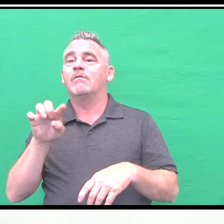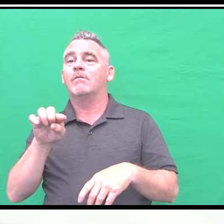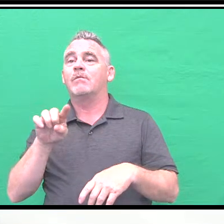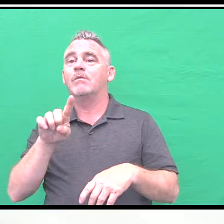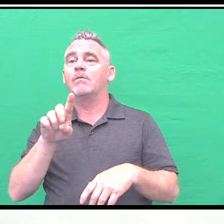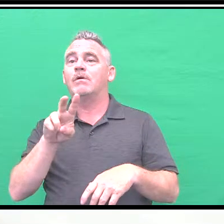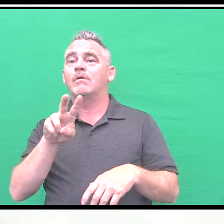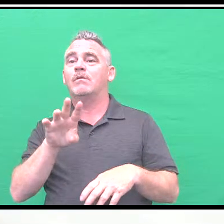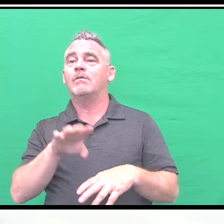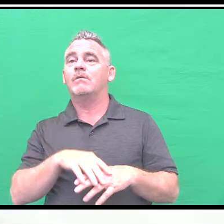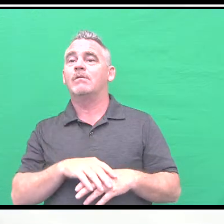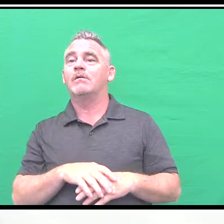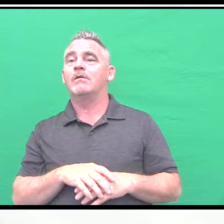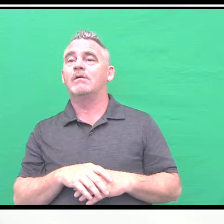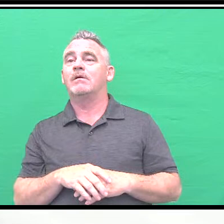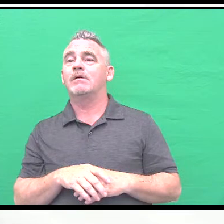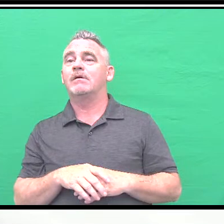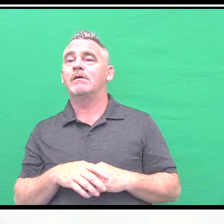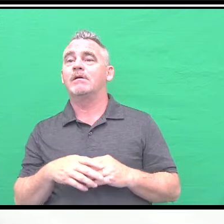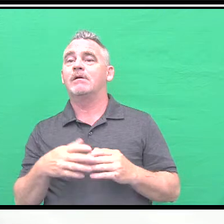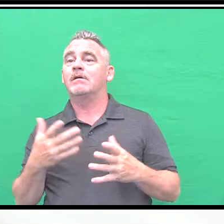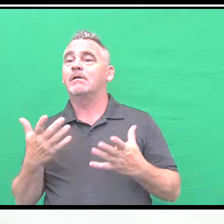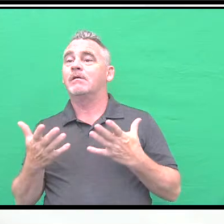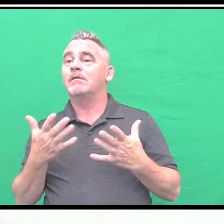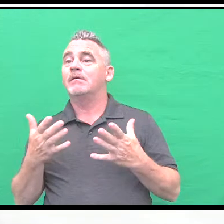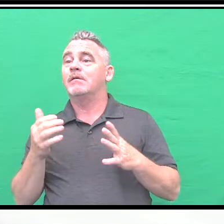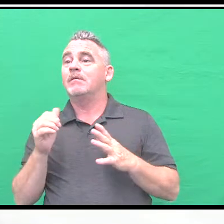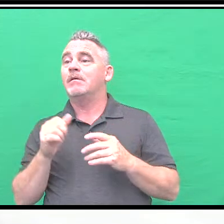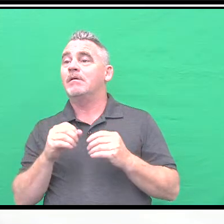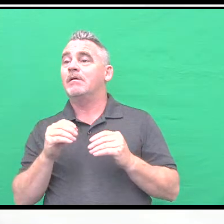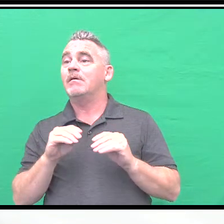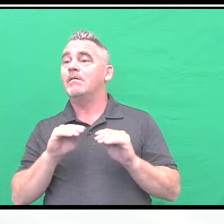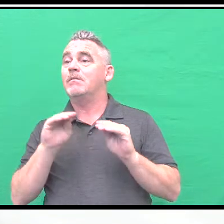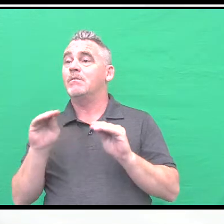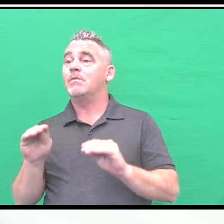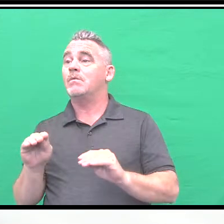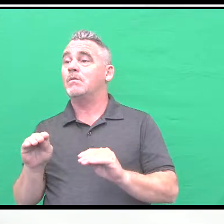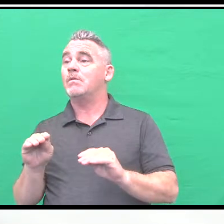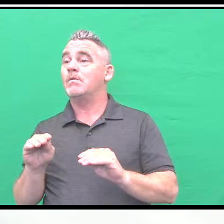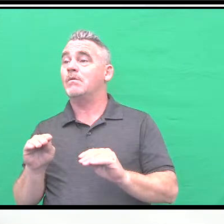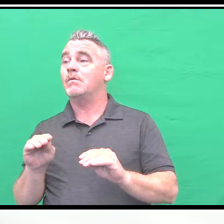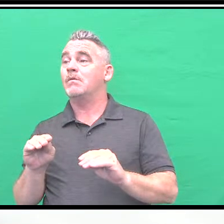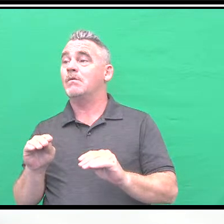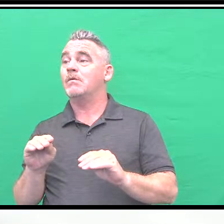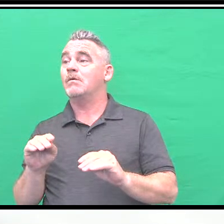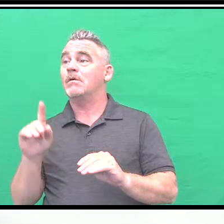4.12. May we get a motion to approve, please? I motion.